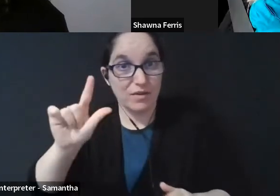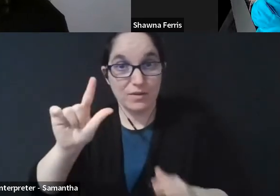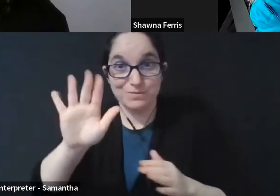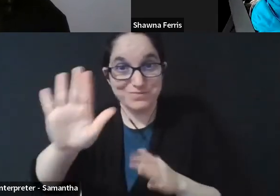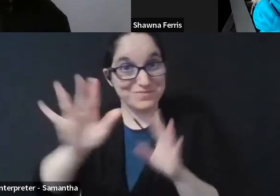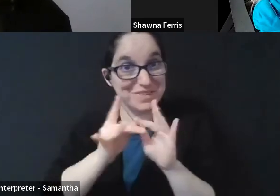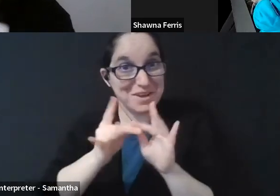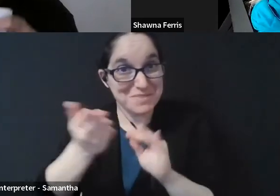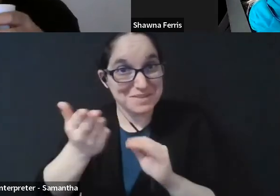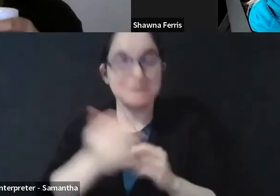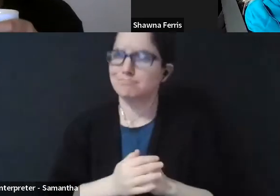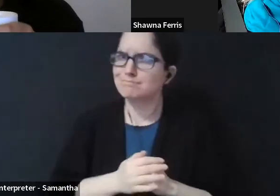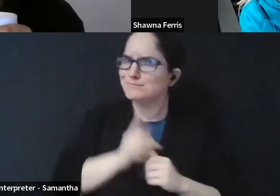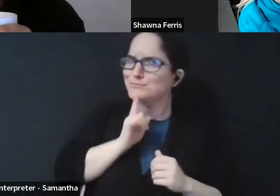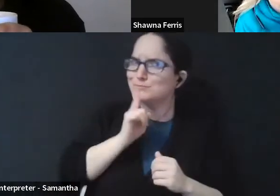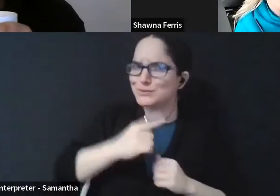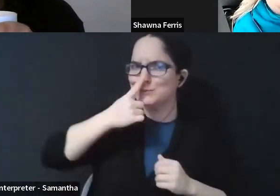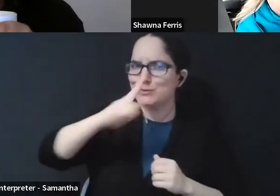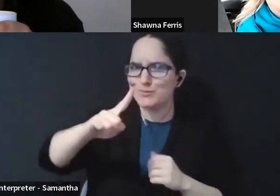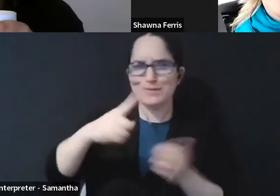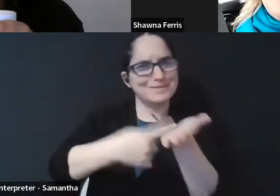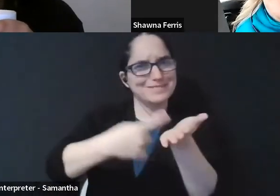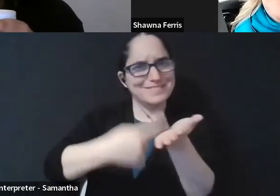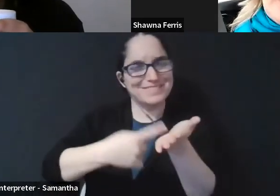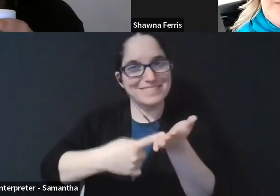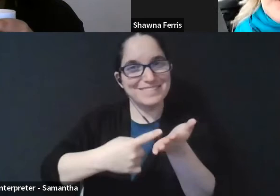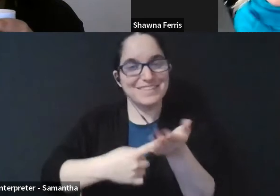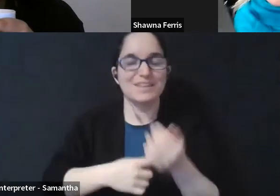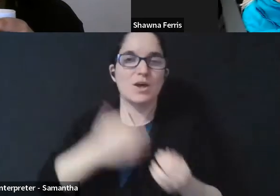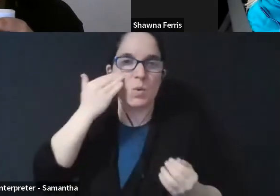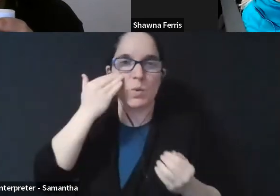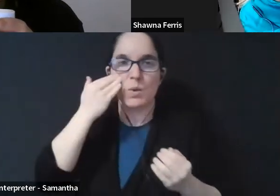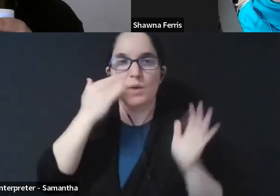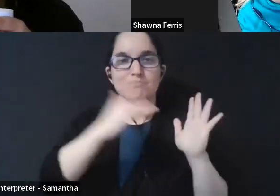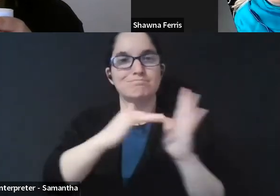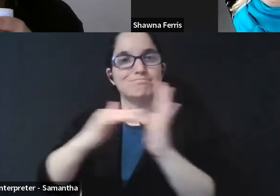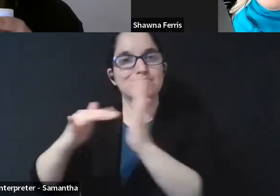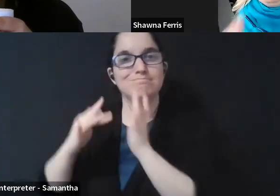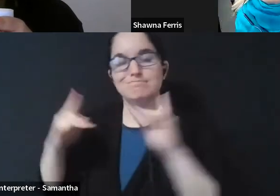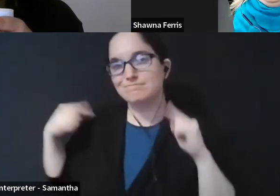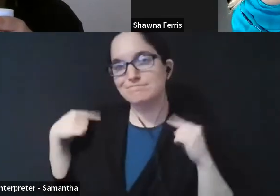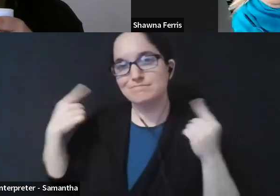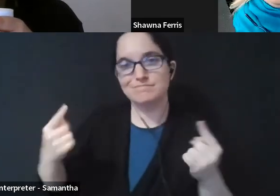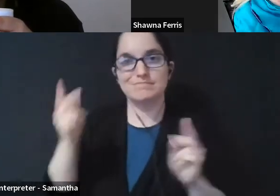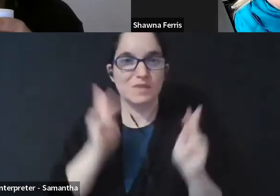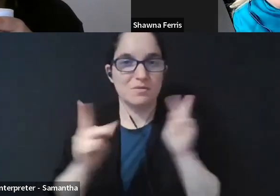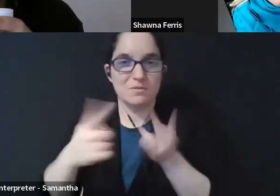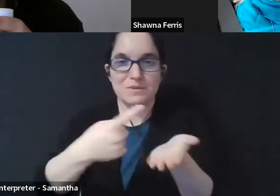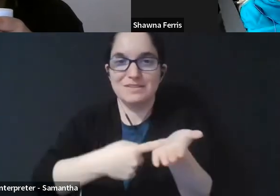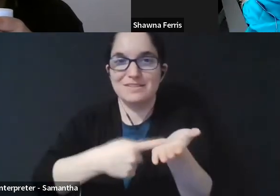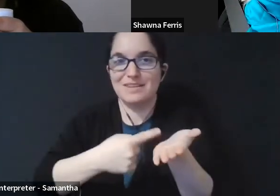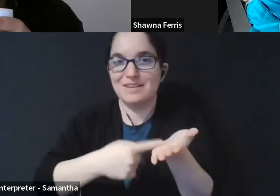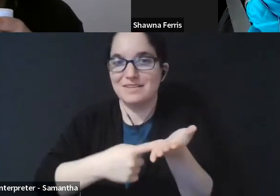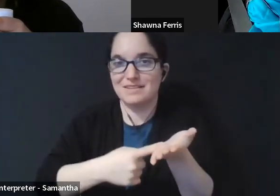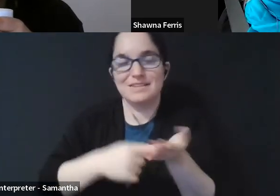I'm happy to talk about that. I mean, we know from the studies that people have talked about the how to do